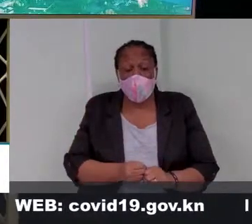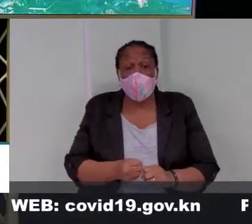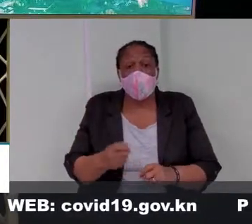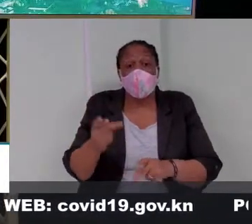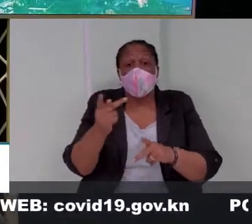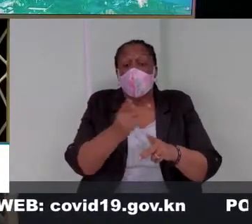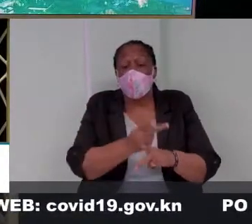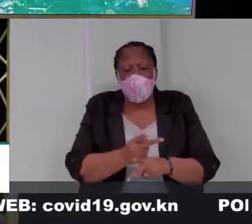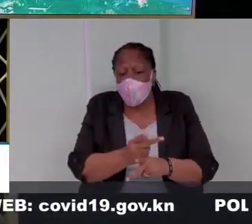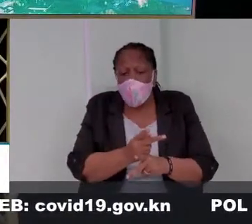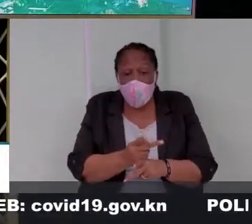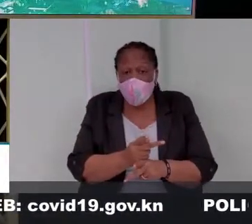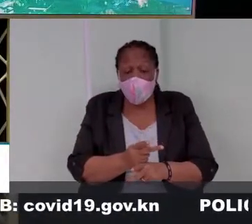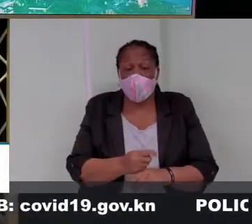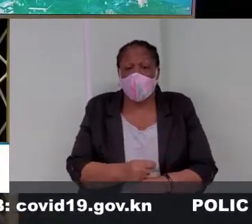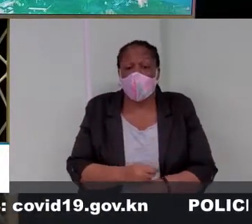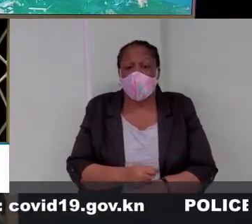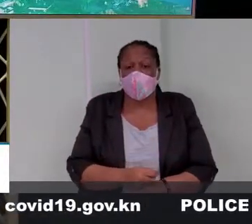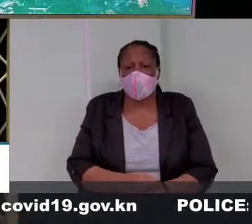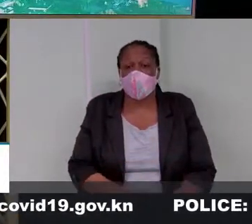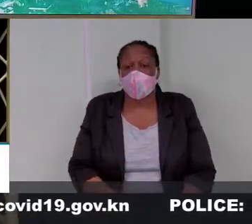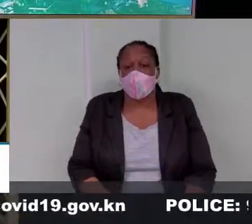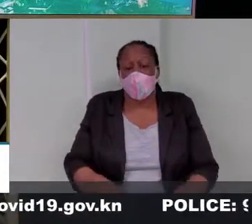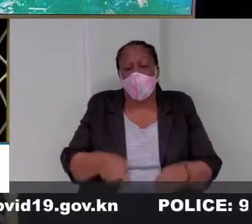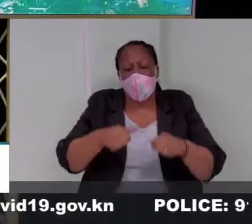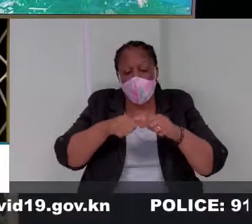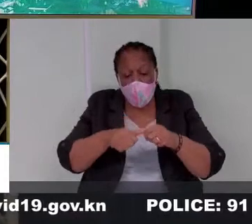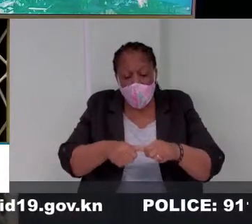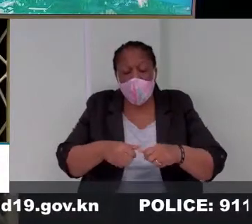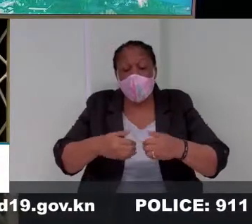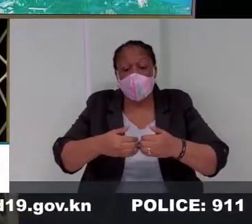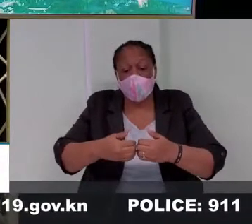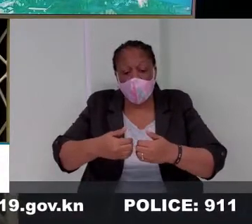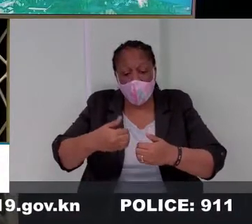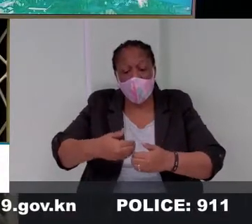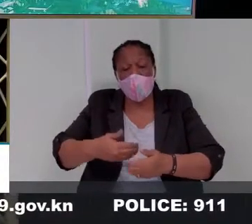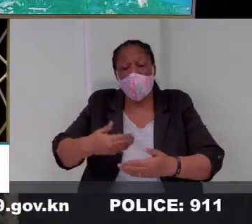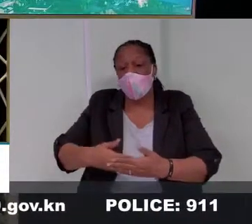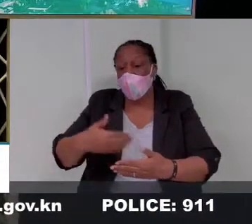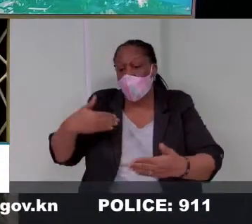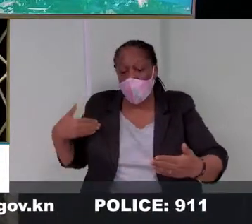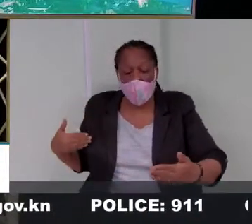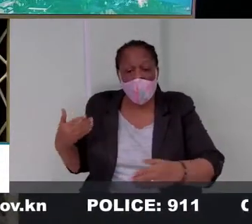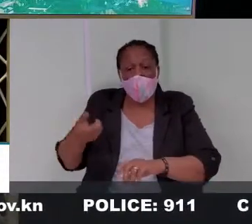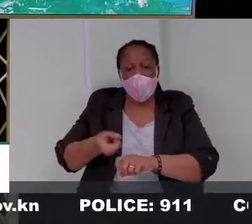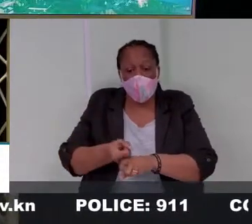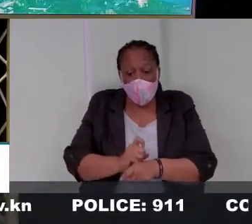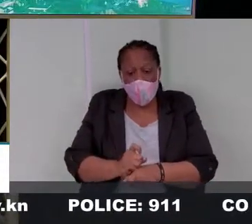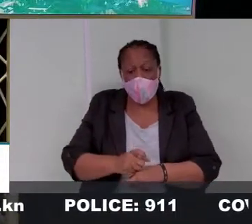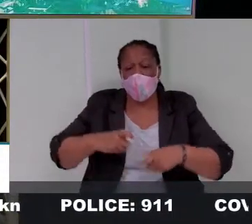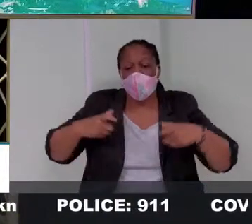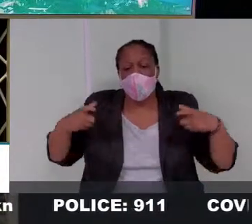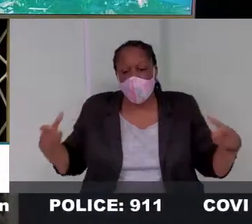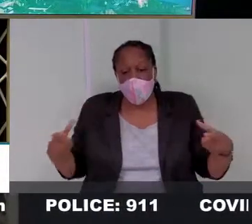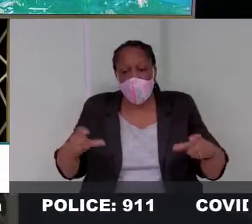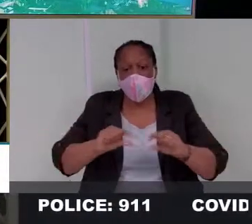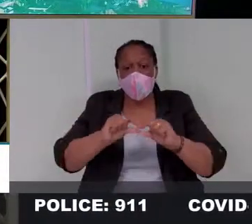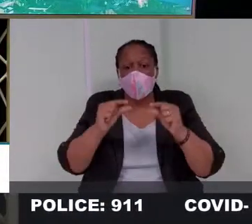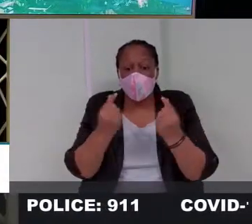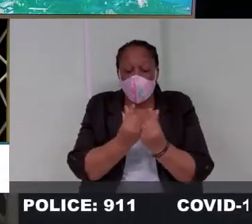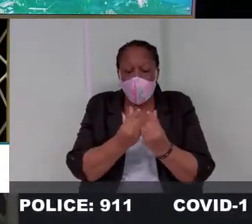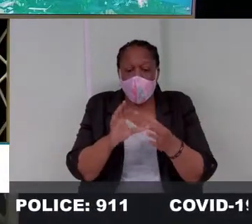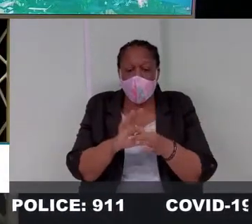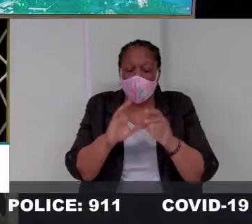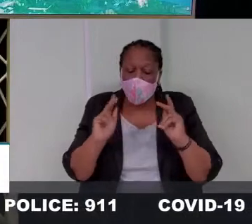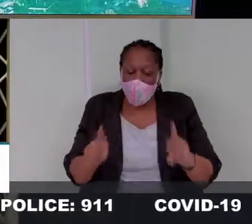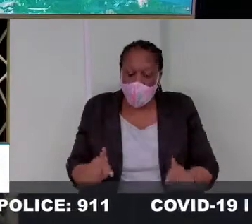to avoid mass gatherings. We need to avoid the mass gathering and exercise personal